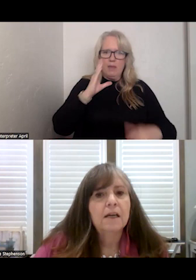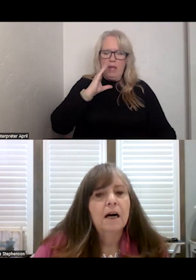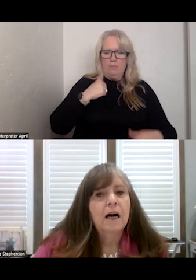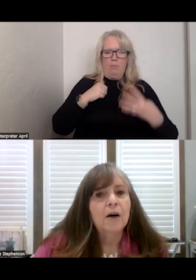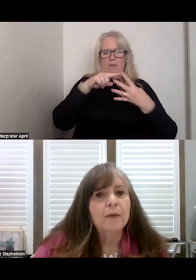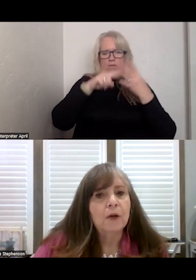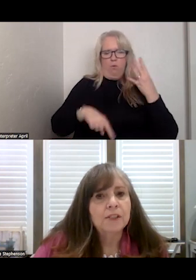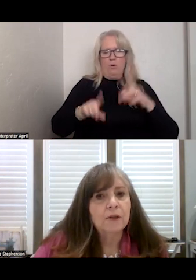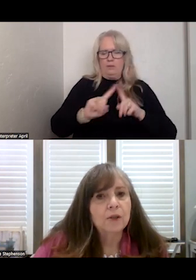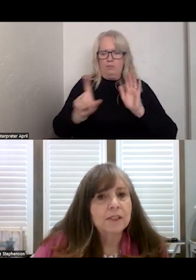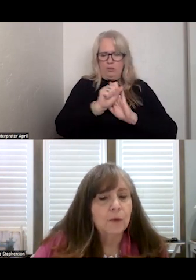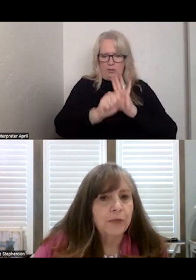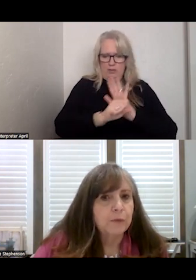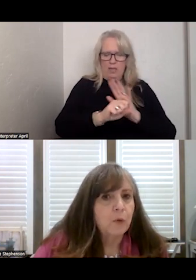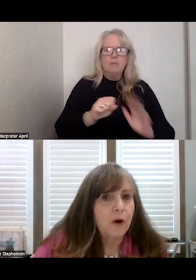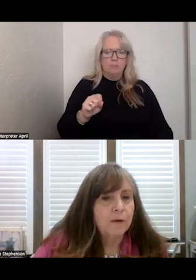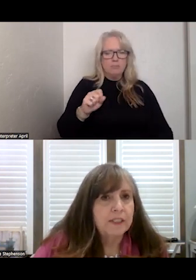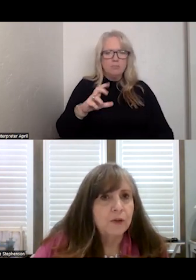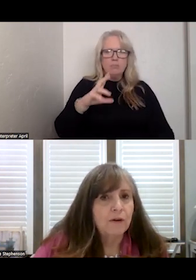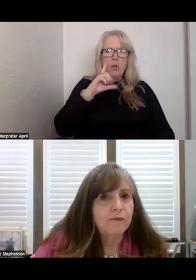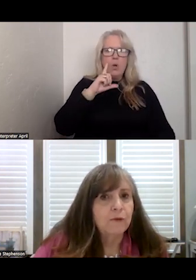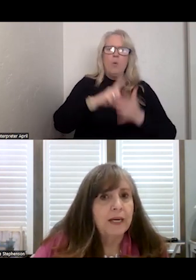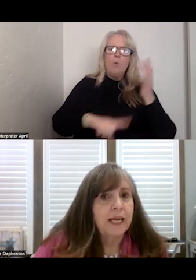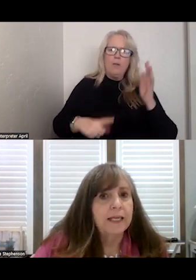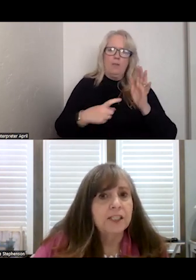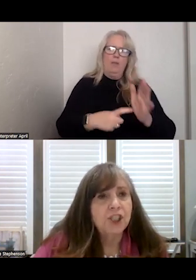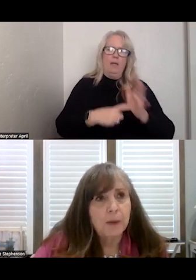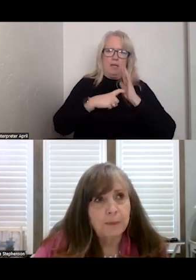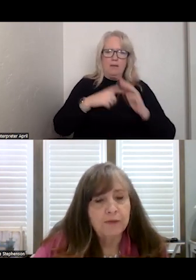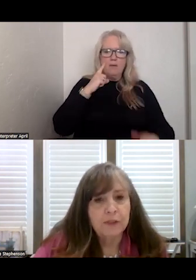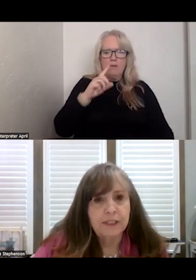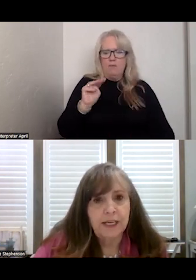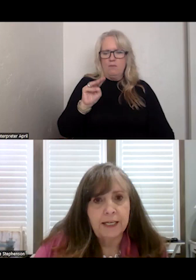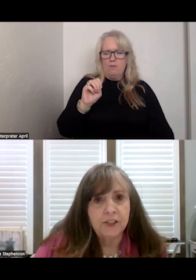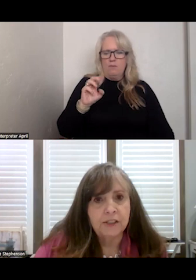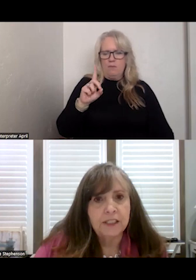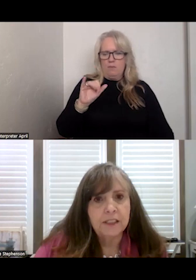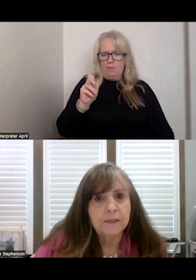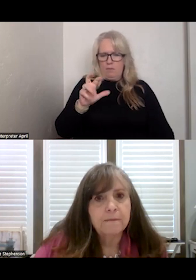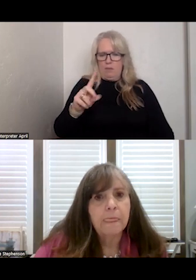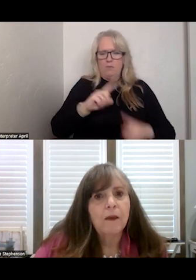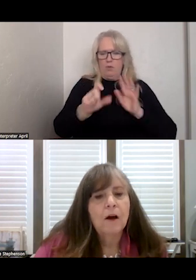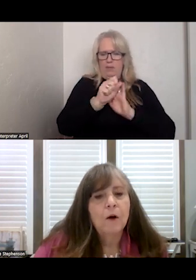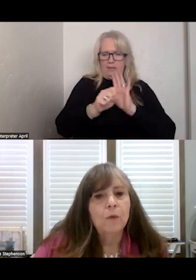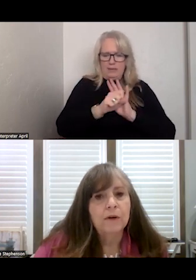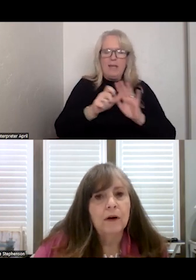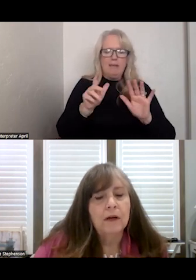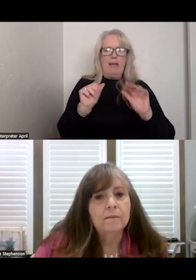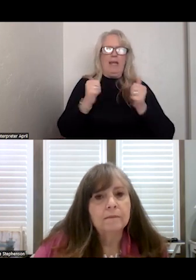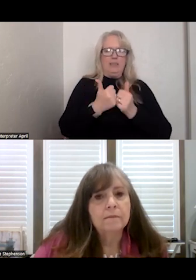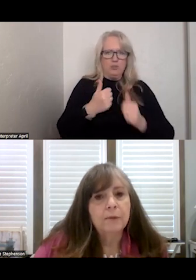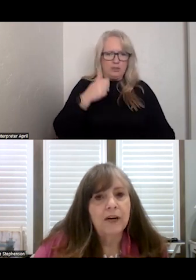states. It also looks at what the requirements are for Medicaid and CHIP for the state agencies.